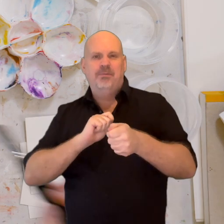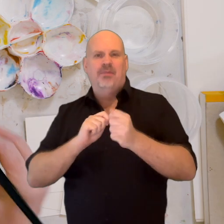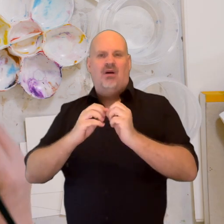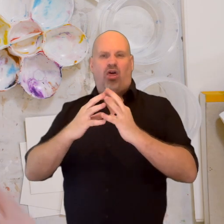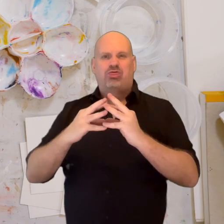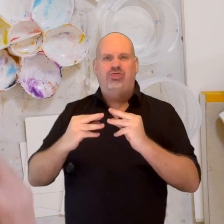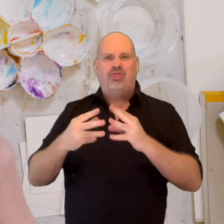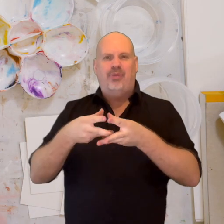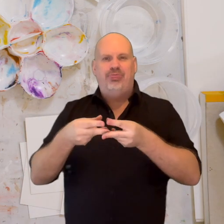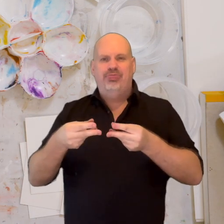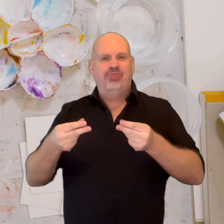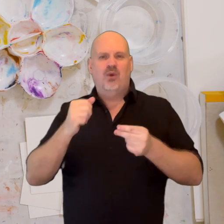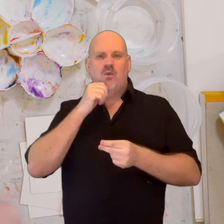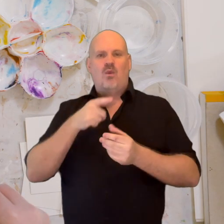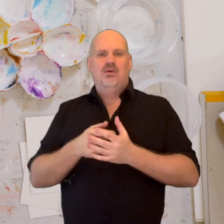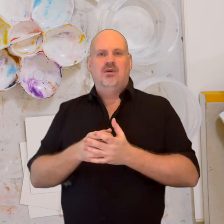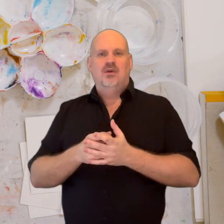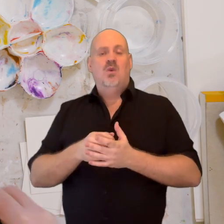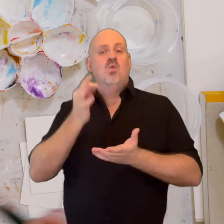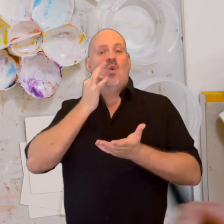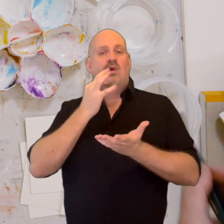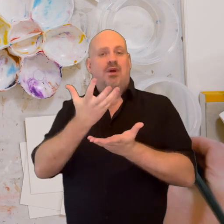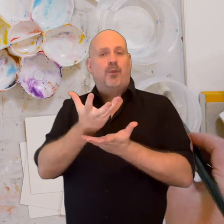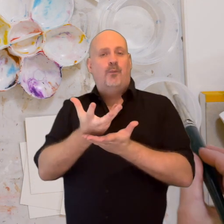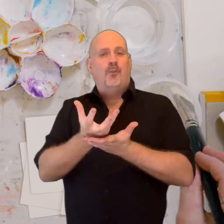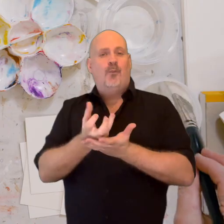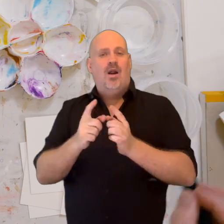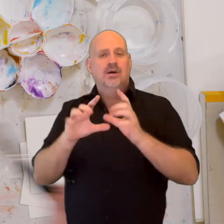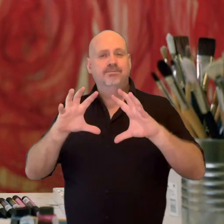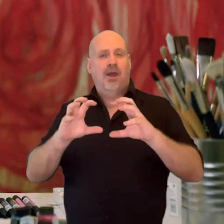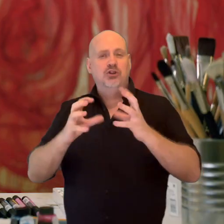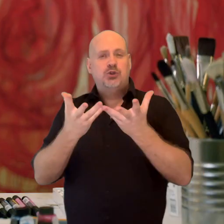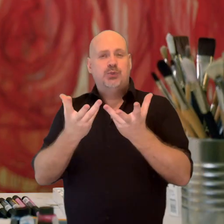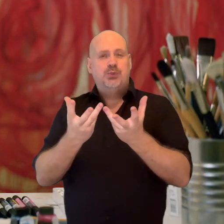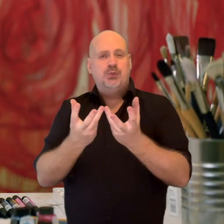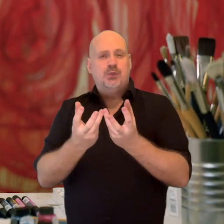wet, and it soaks up the water like a sponge.